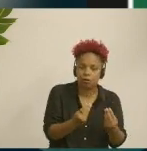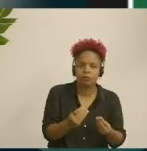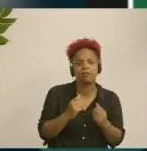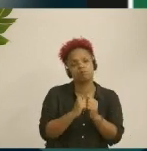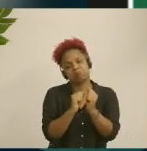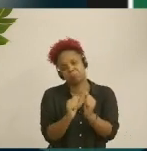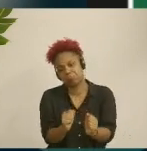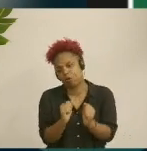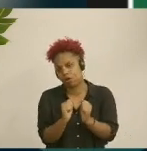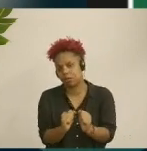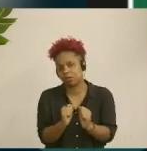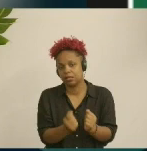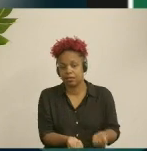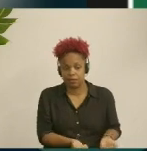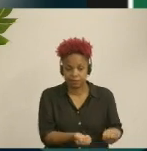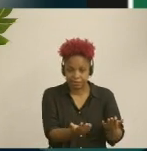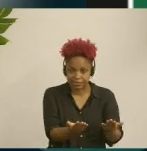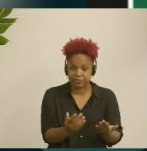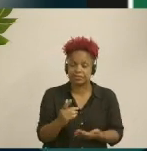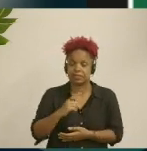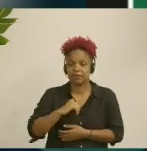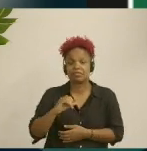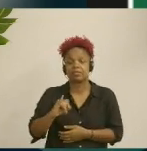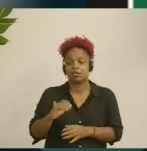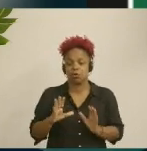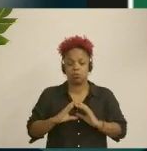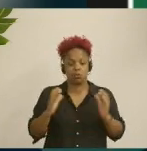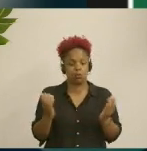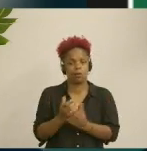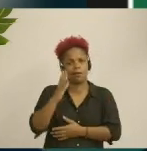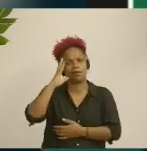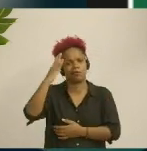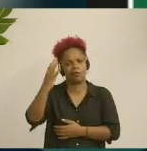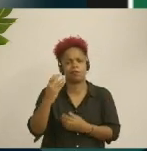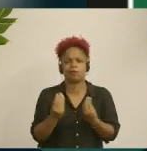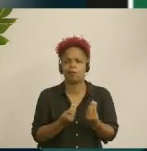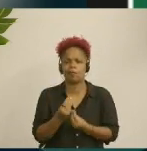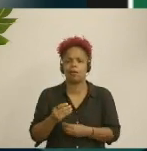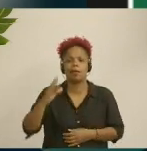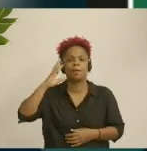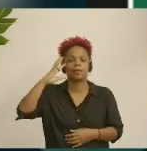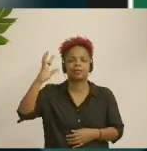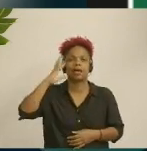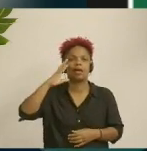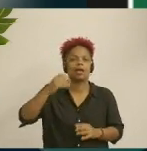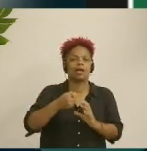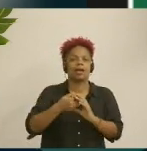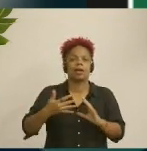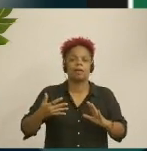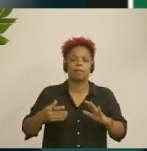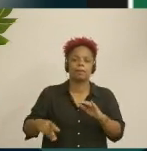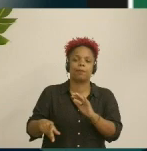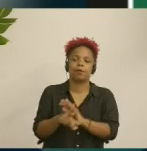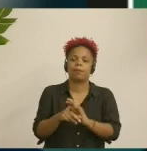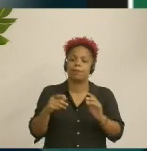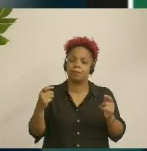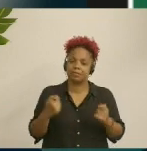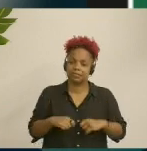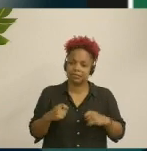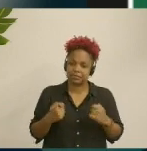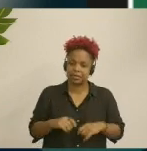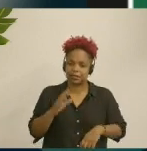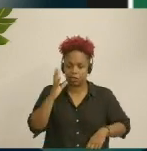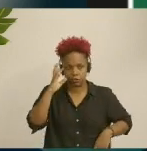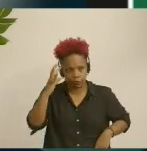dilemma around the world because they have to take decisions which the majority of people,